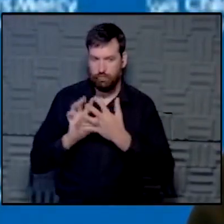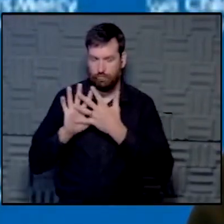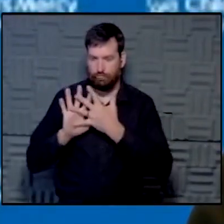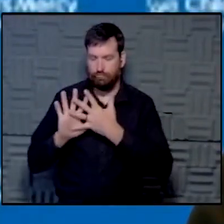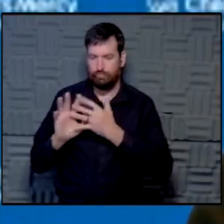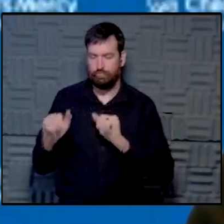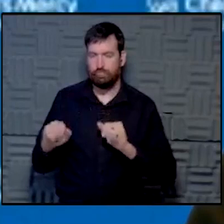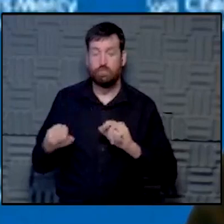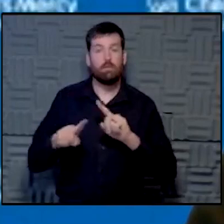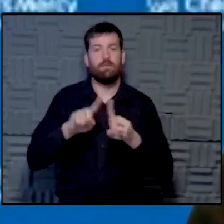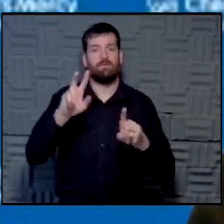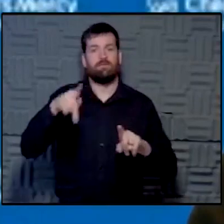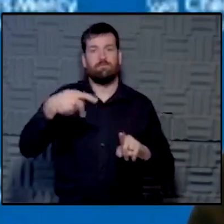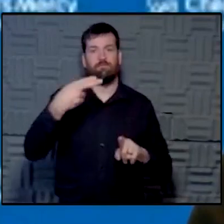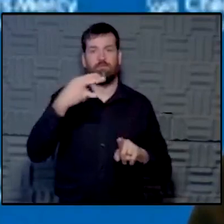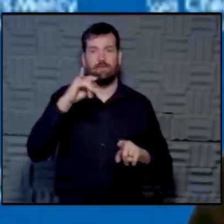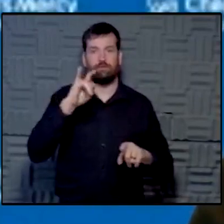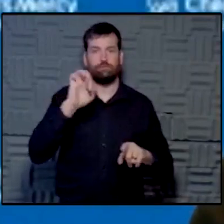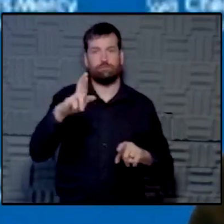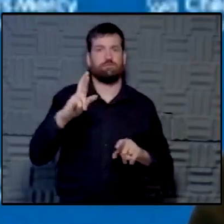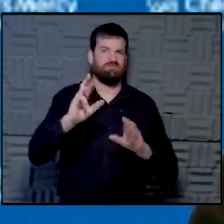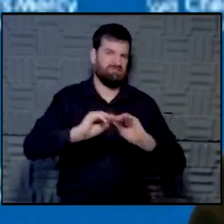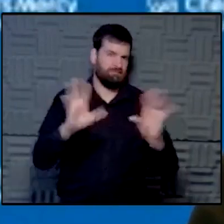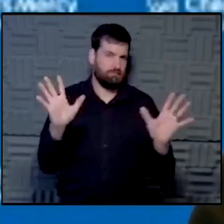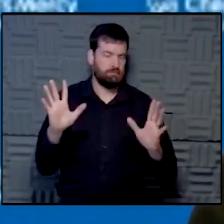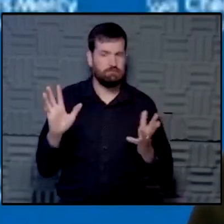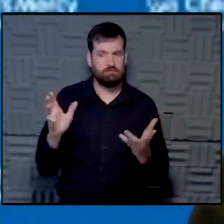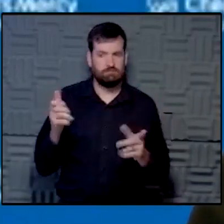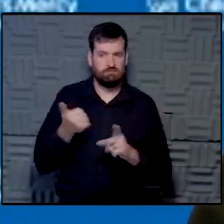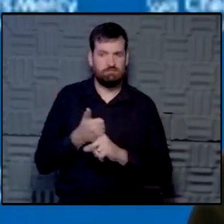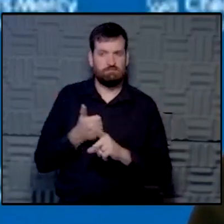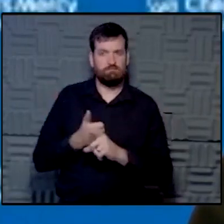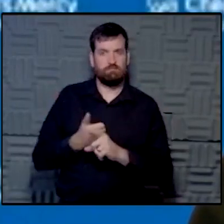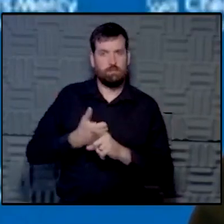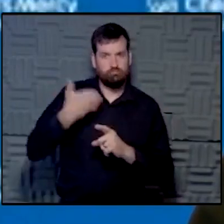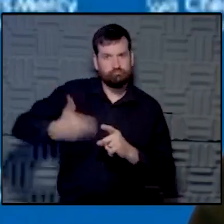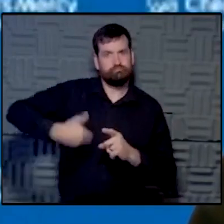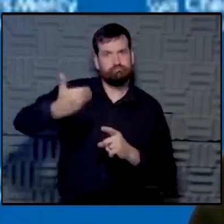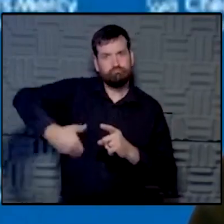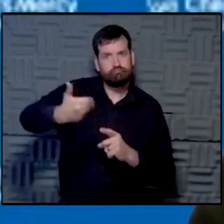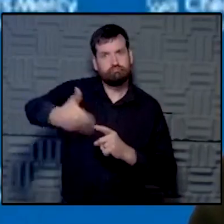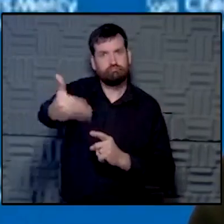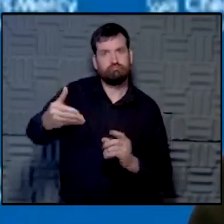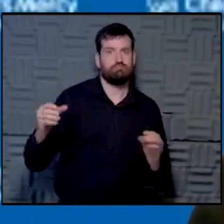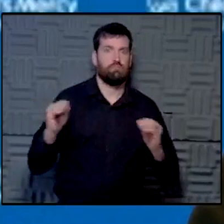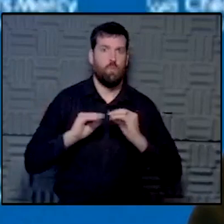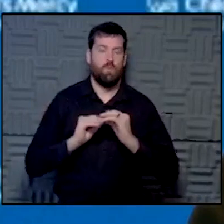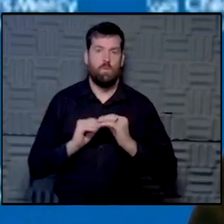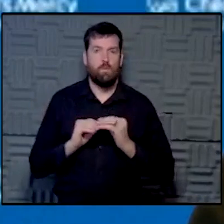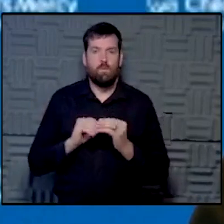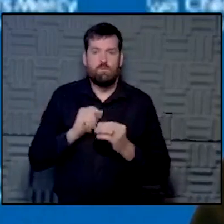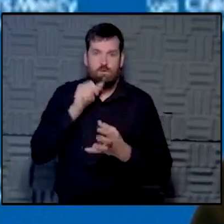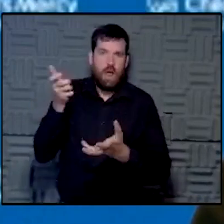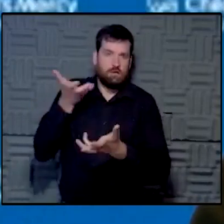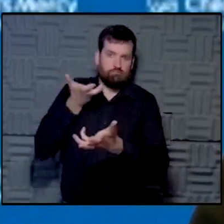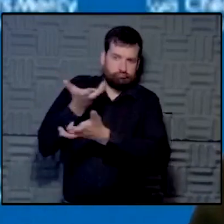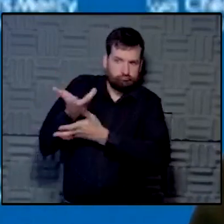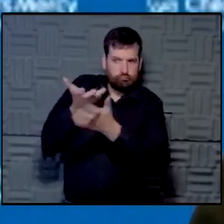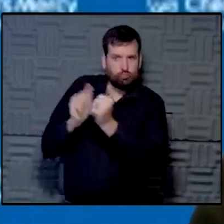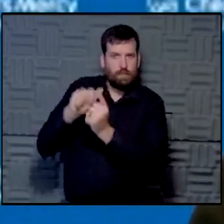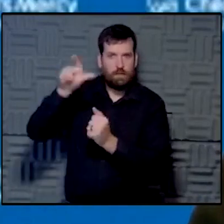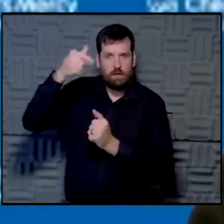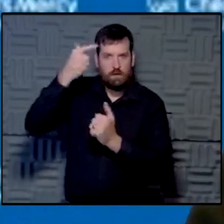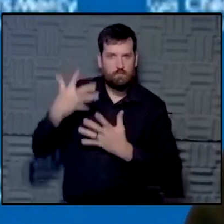But Pfizer is clearly the one that I think keeps moving ahead because they're not working with the government, as you know, in the